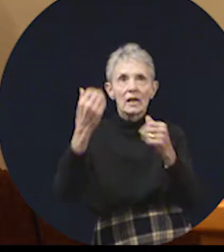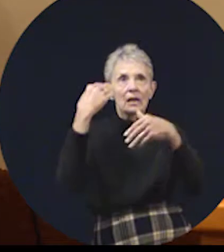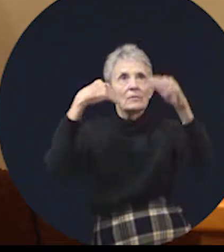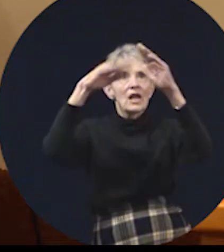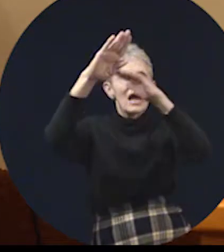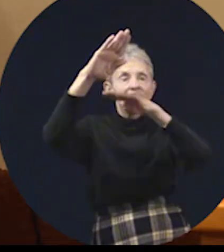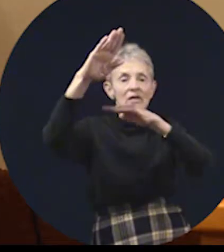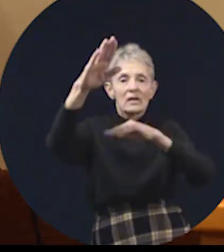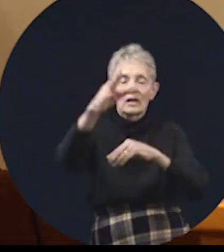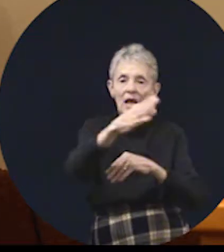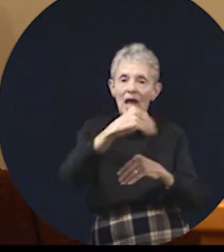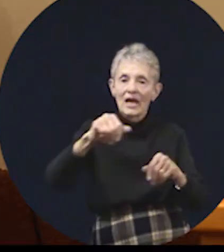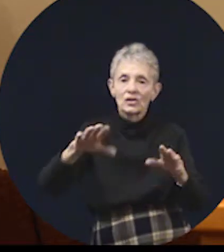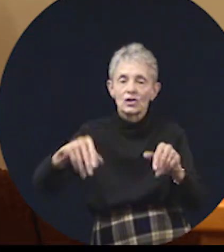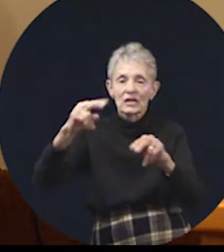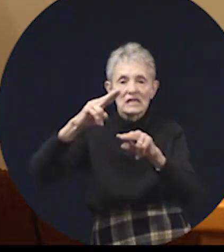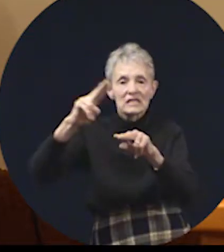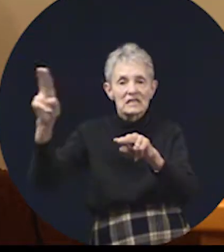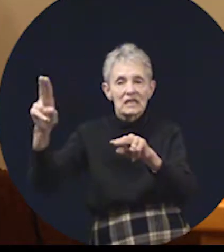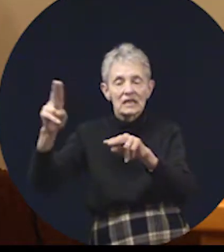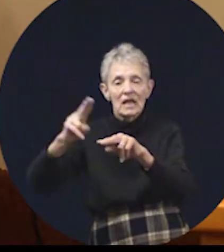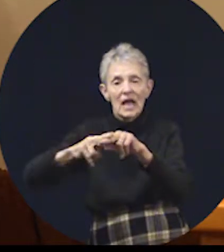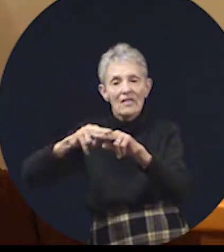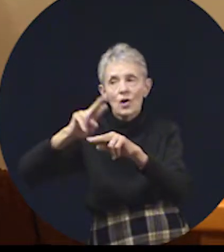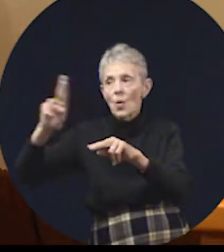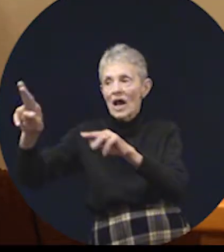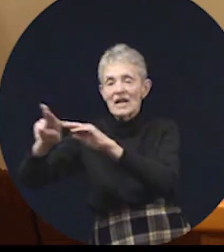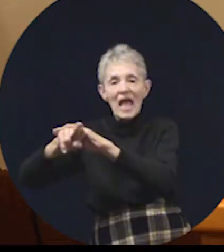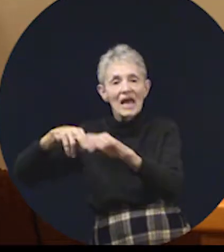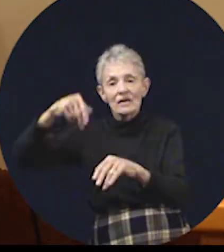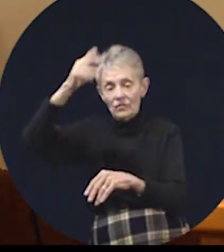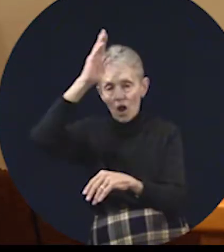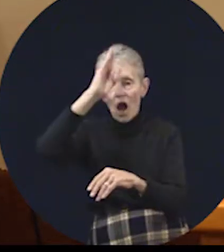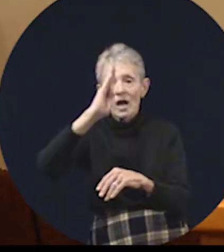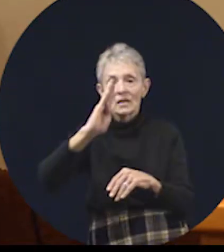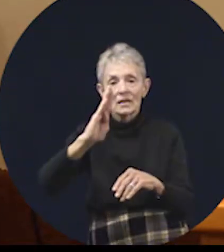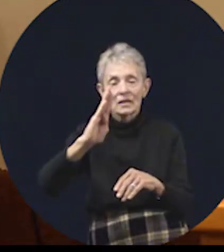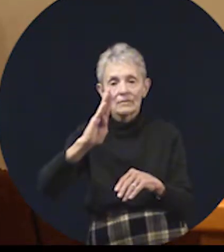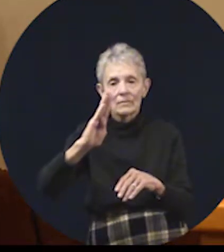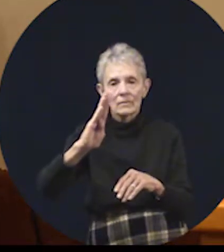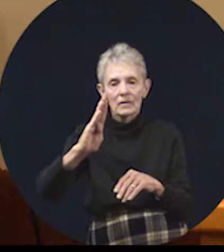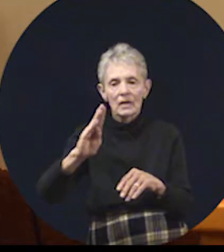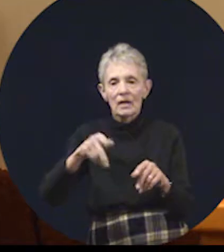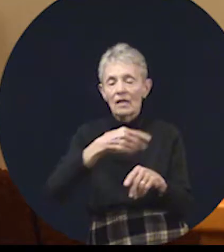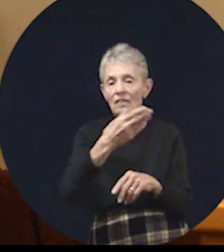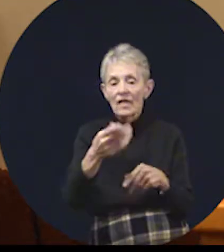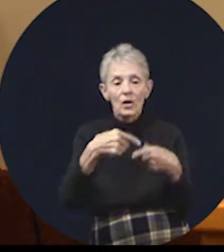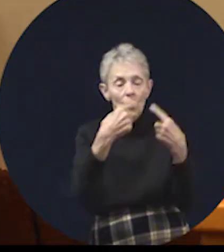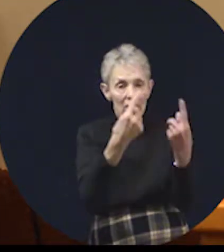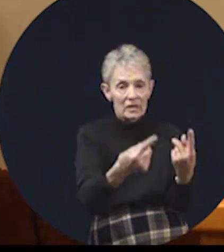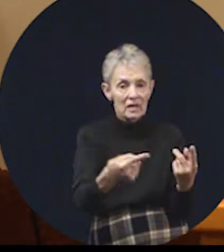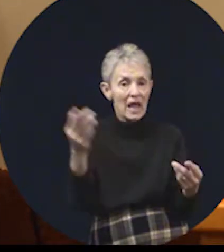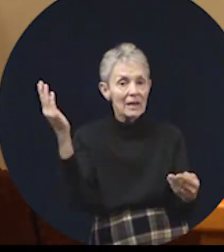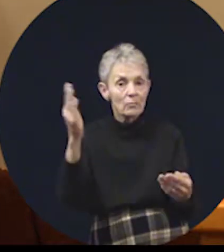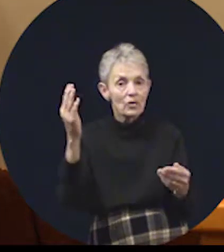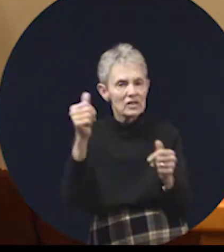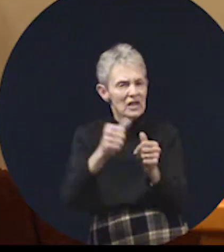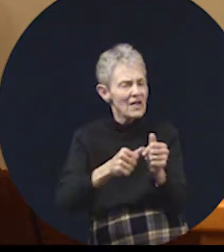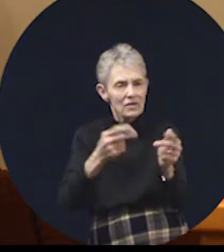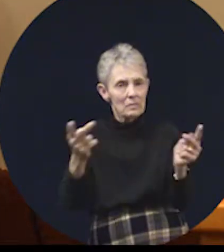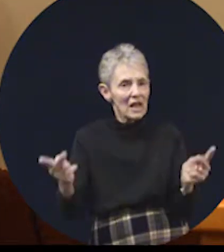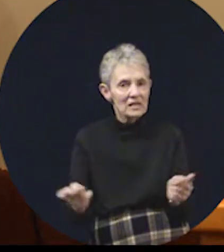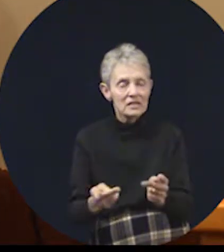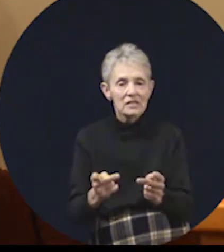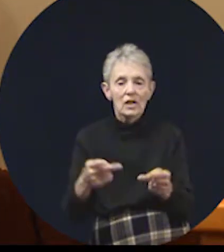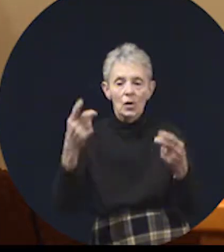heaven and took his seat at the right hand of God. But they went forth and preached everywhere, while